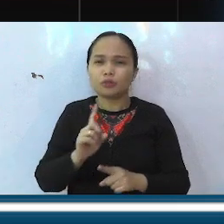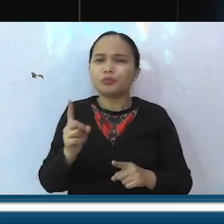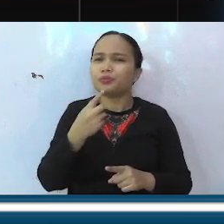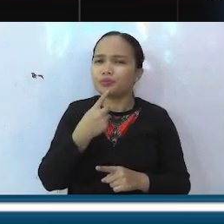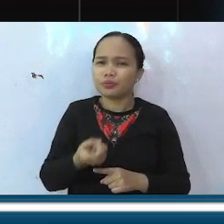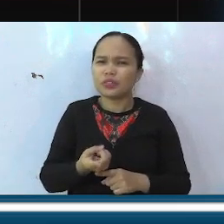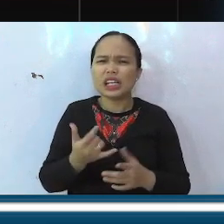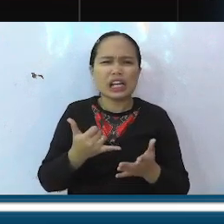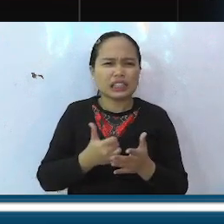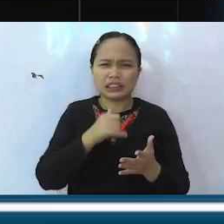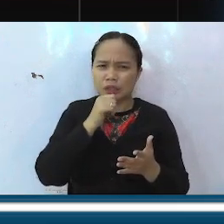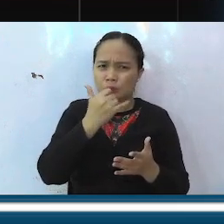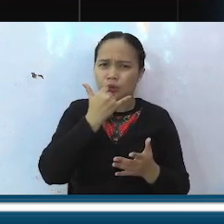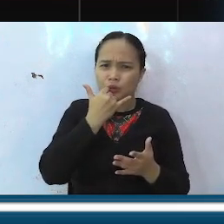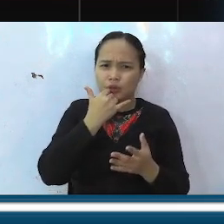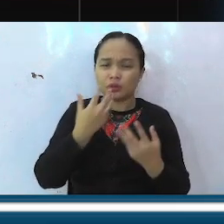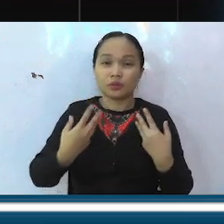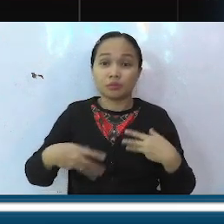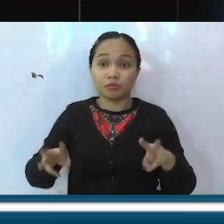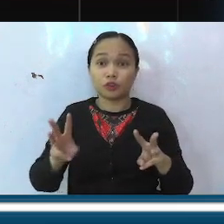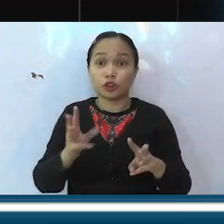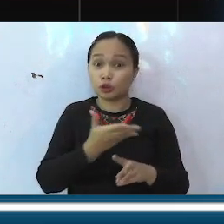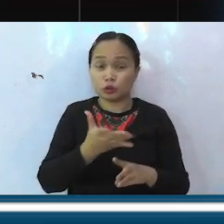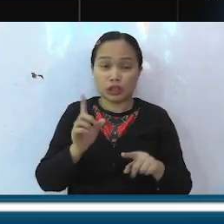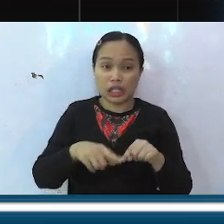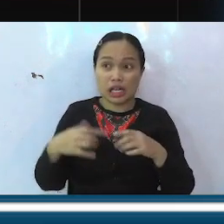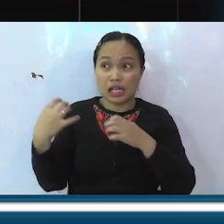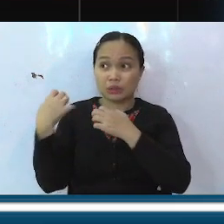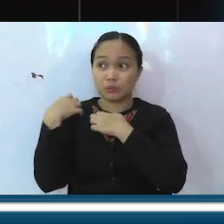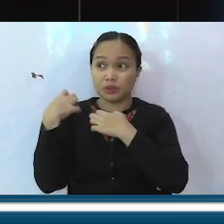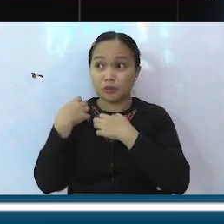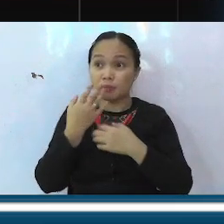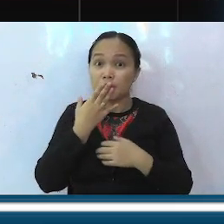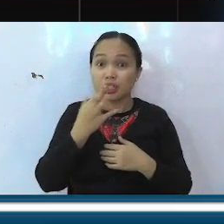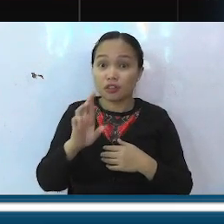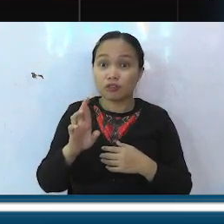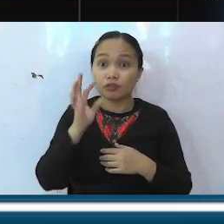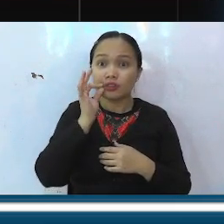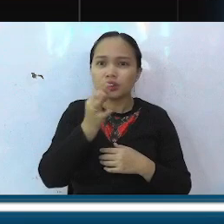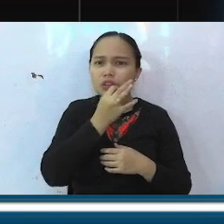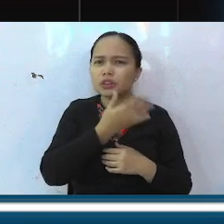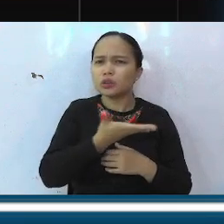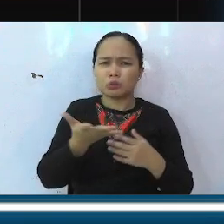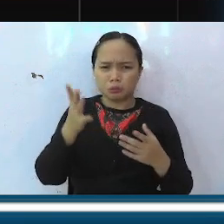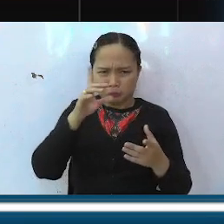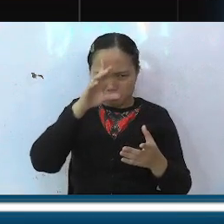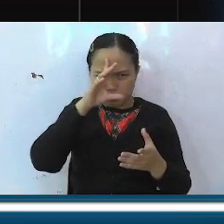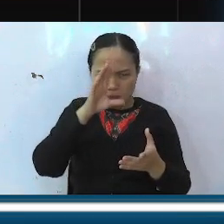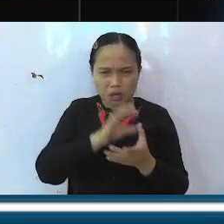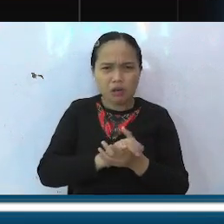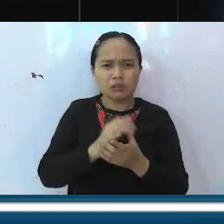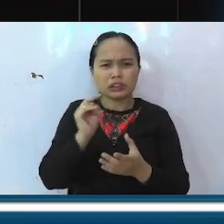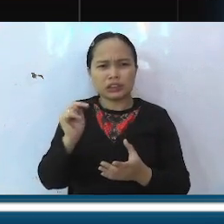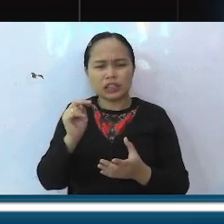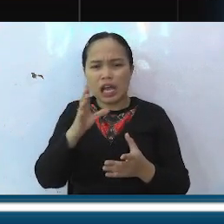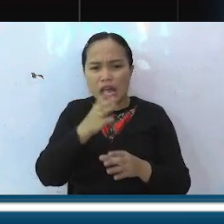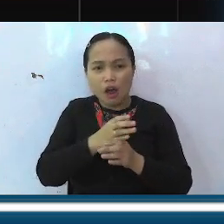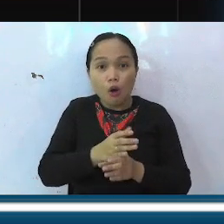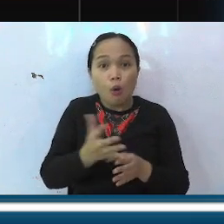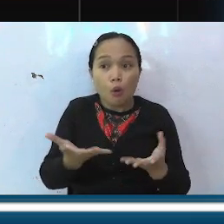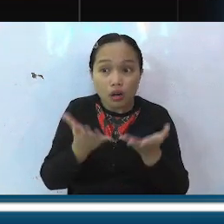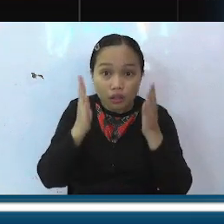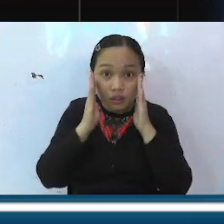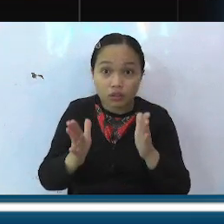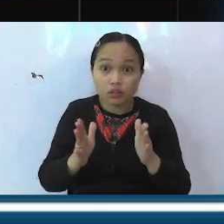it's in the wrong way, you cannot expect yes. better fruits. No, you got to be careful what you look at. Yeah. You know, the Bible tells us, and don't even look